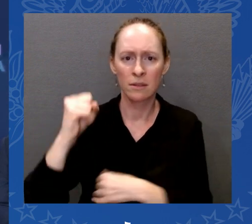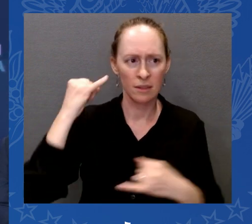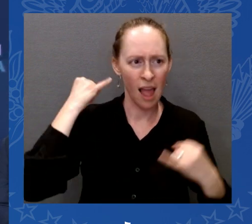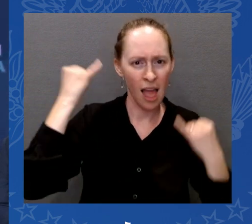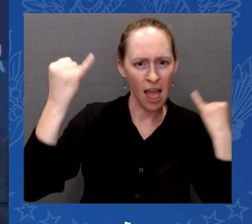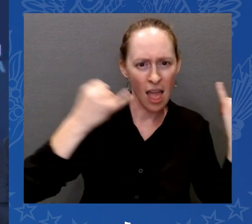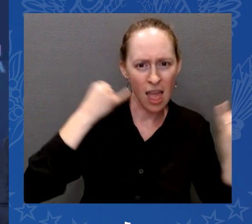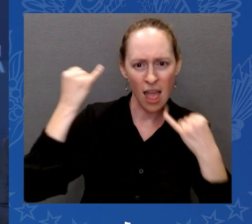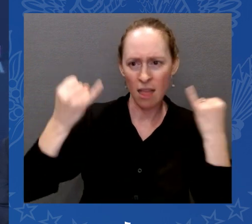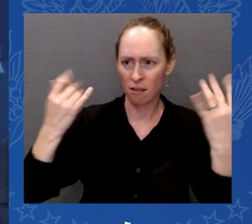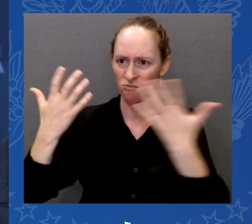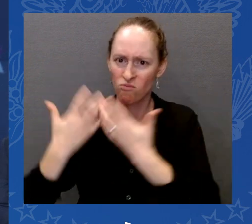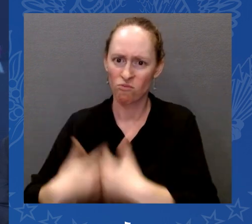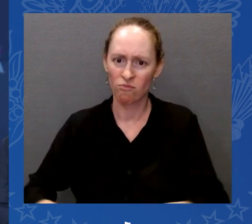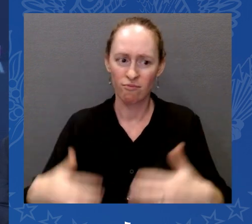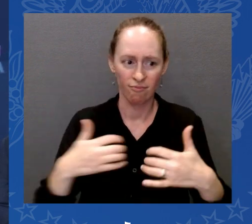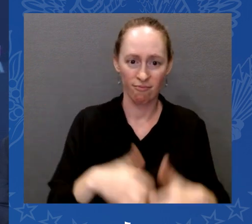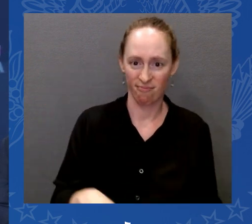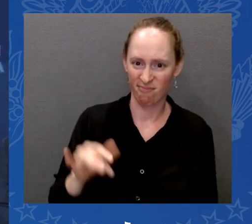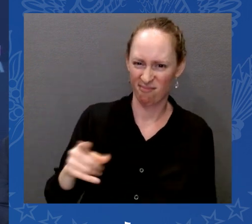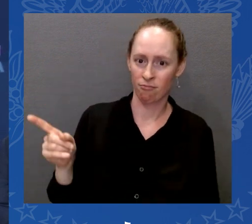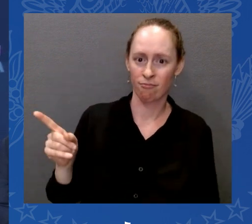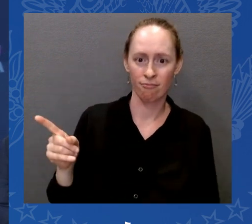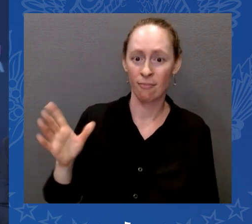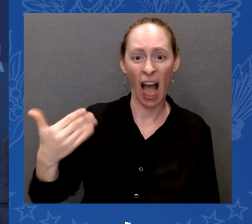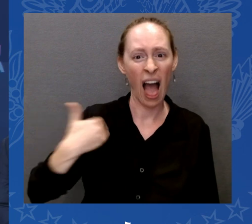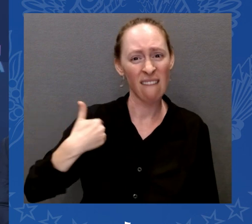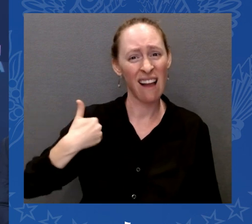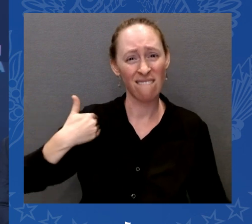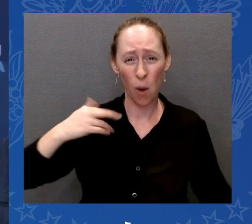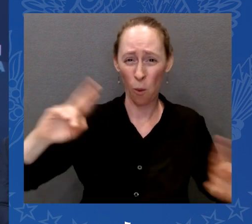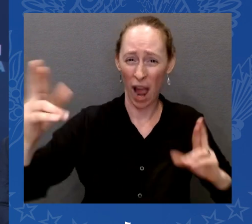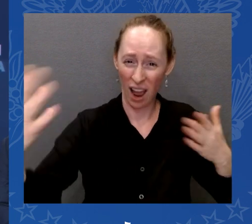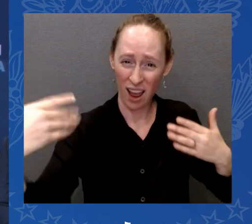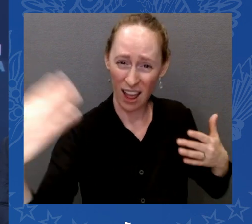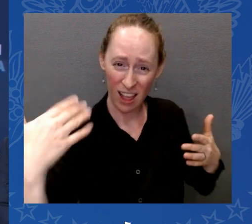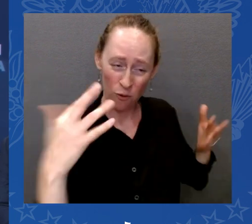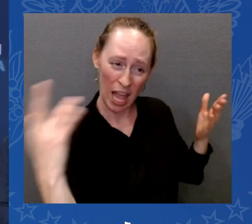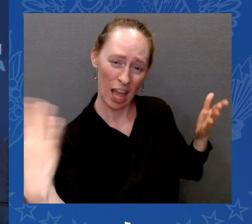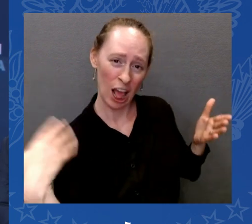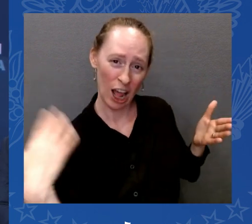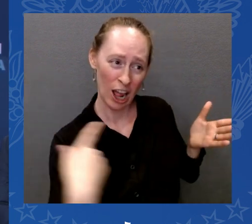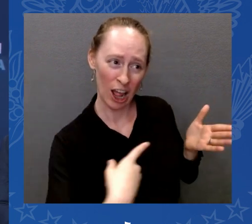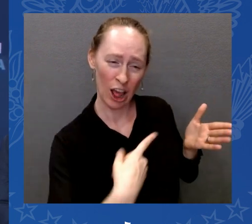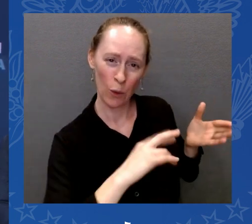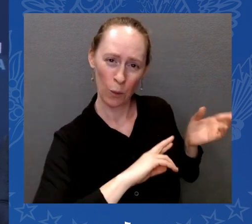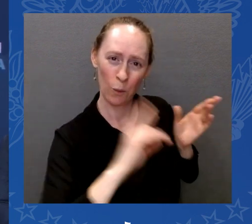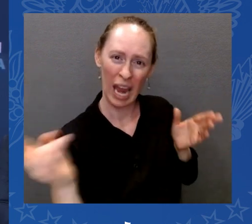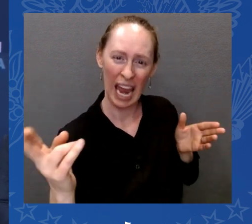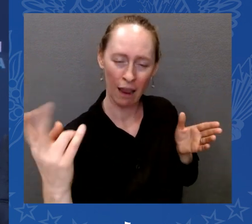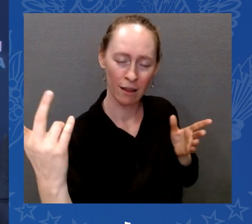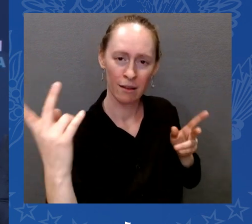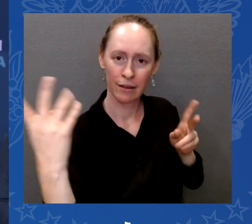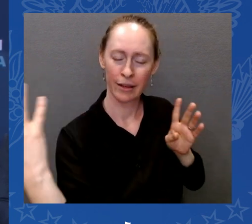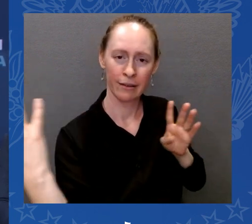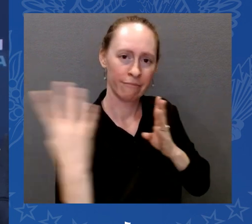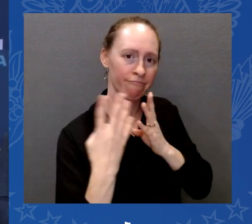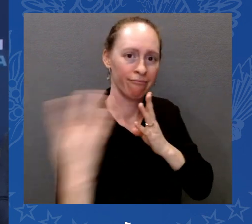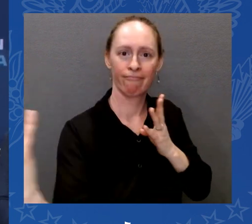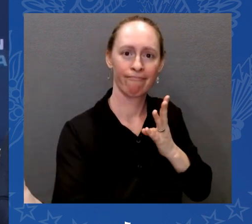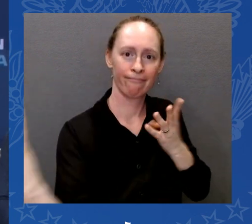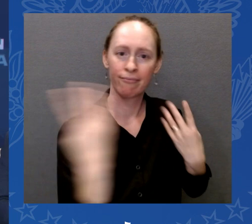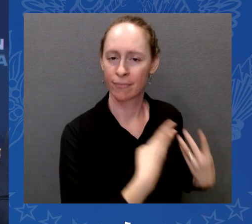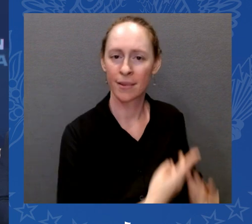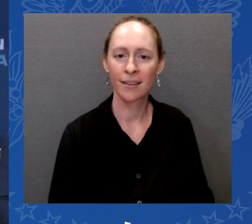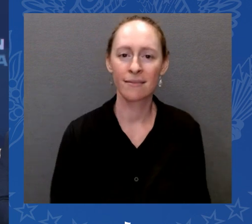the table with promises for education, for a pipeline of the best students, of the best workers, someone who could come